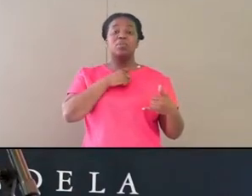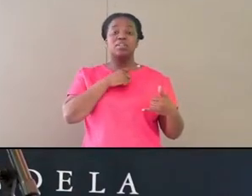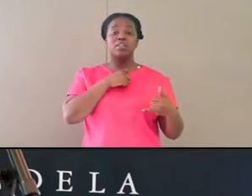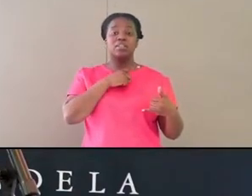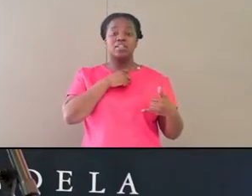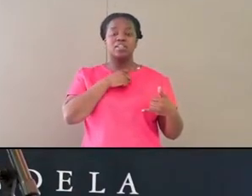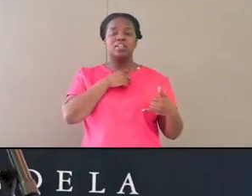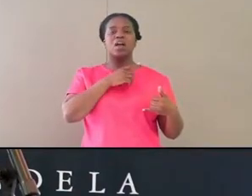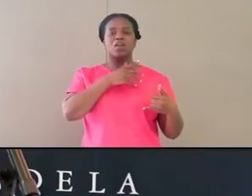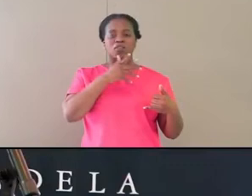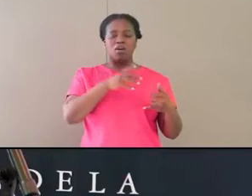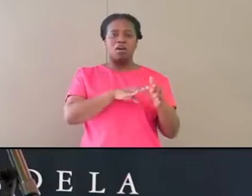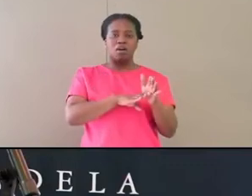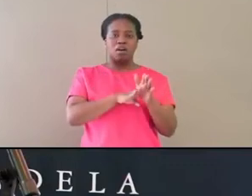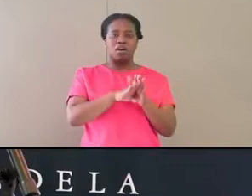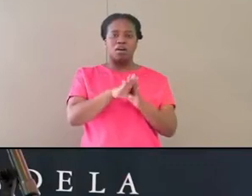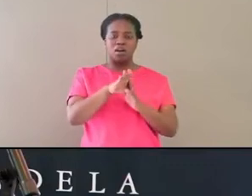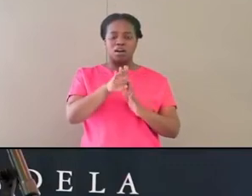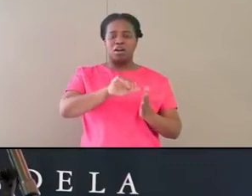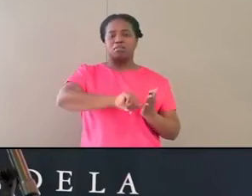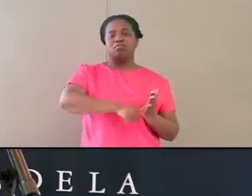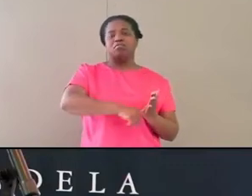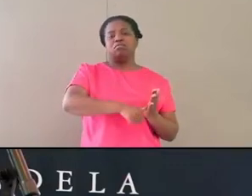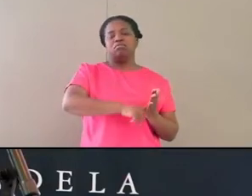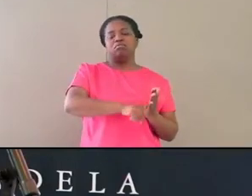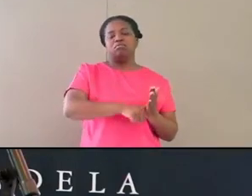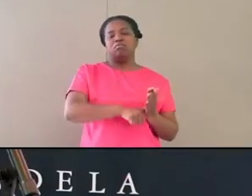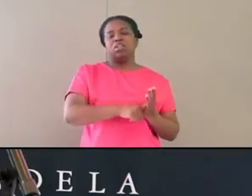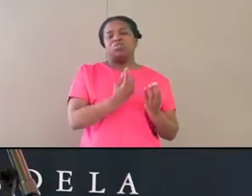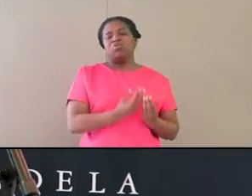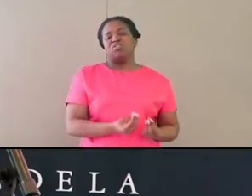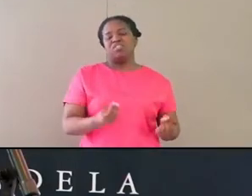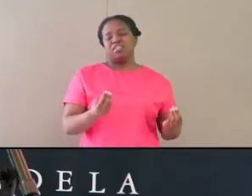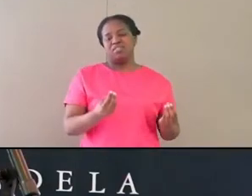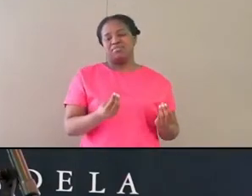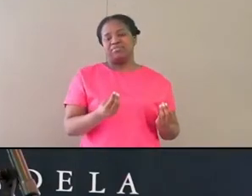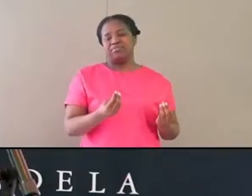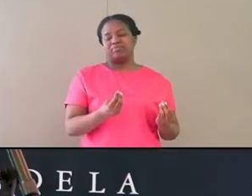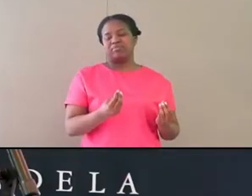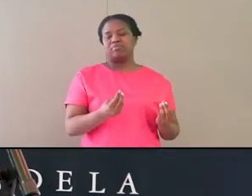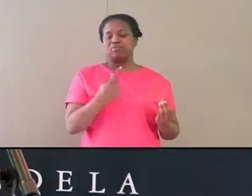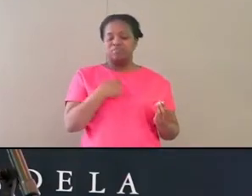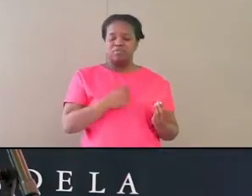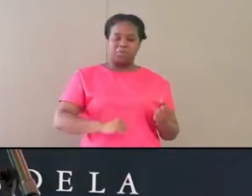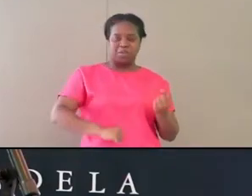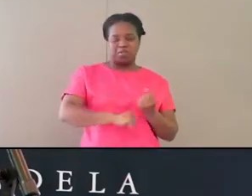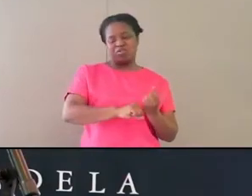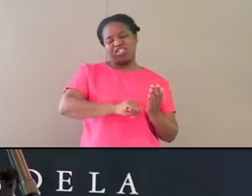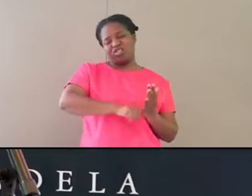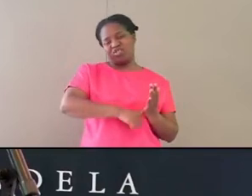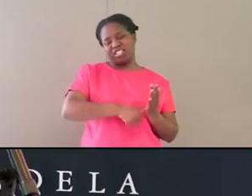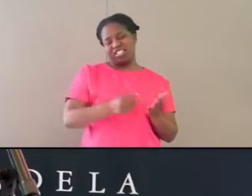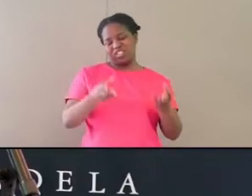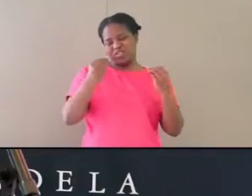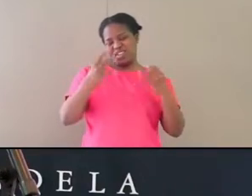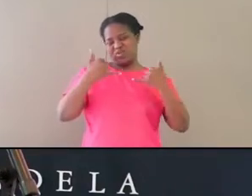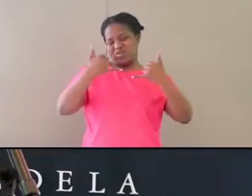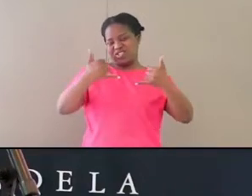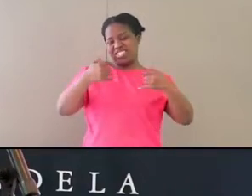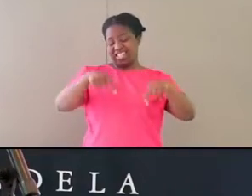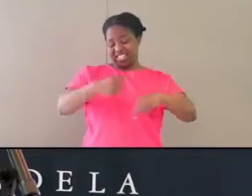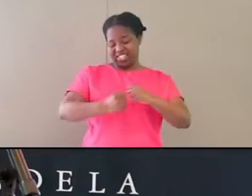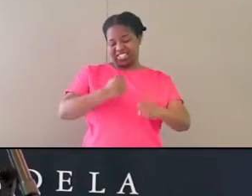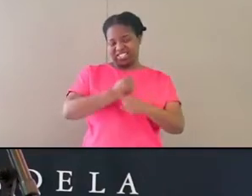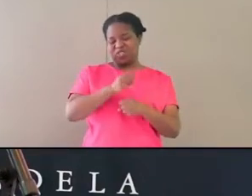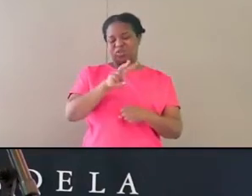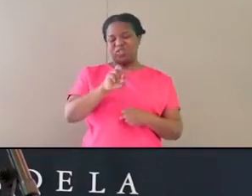was on the gradual extension of social security coverage to vulnerable children the case of the child support grant that's a